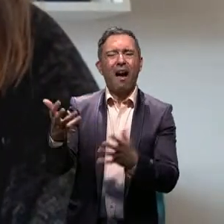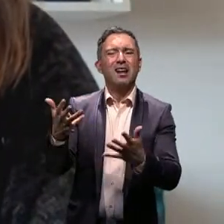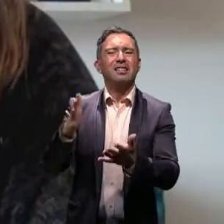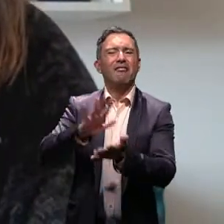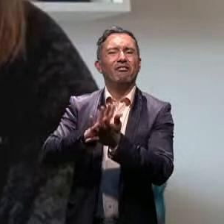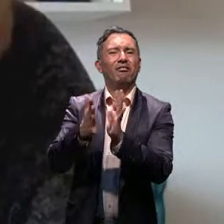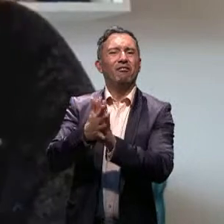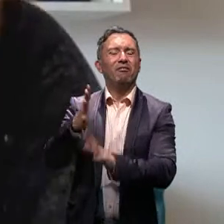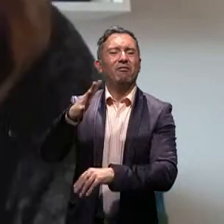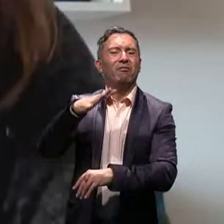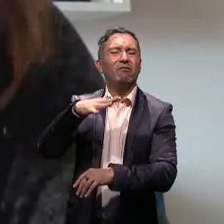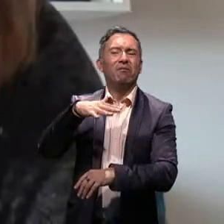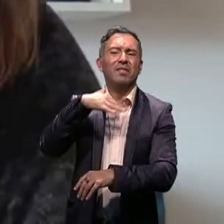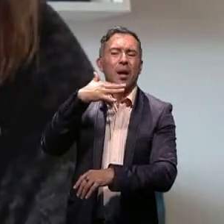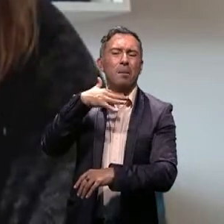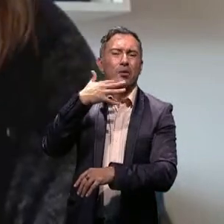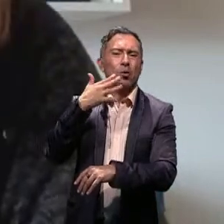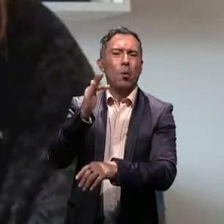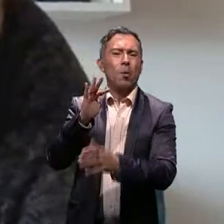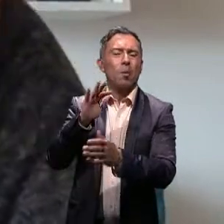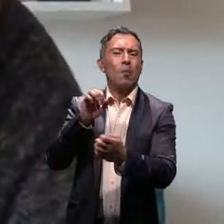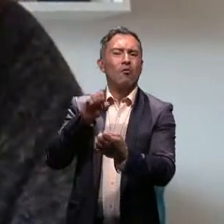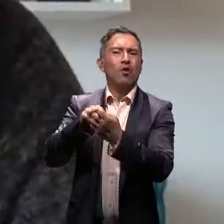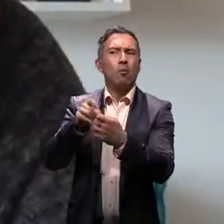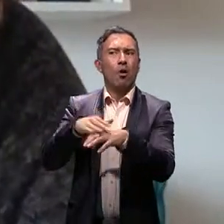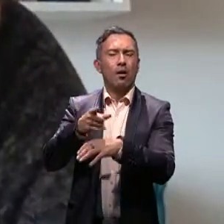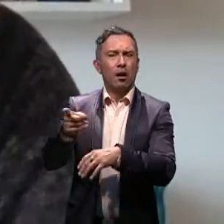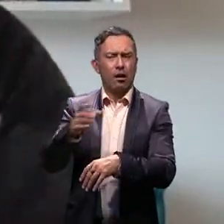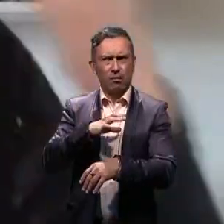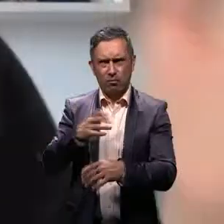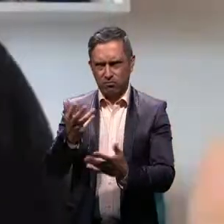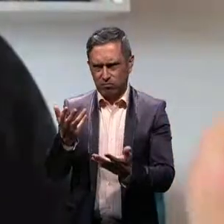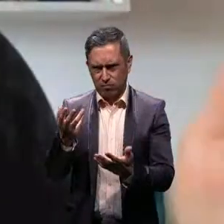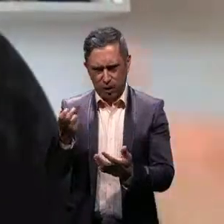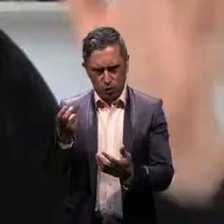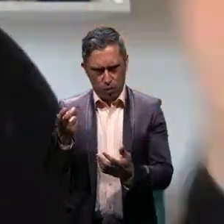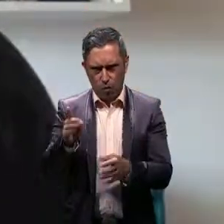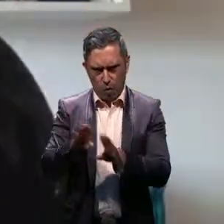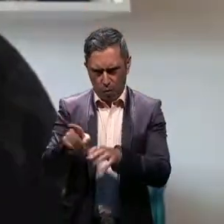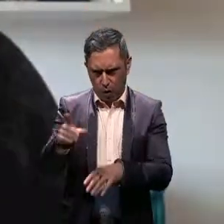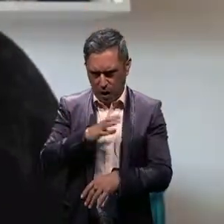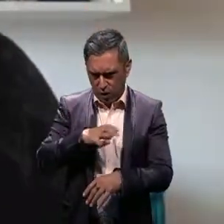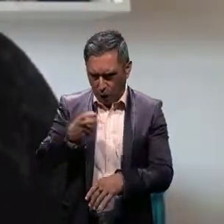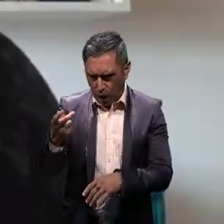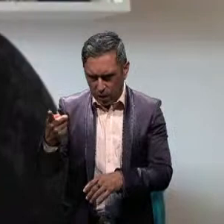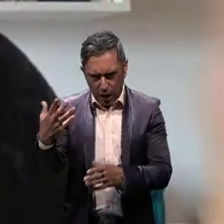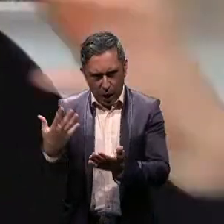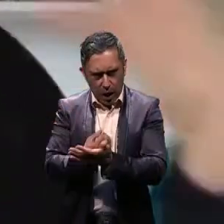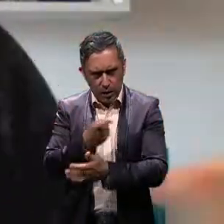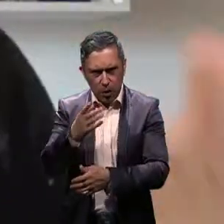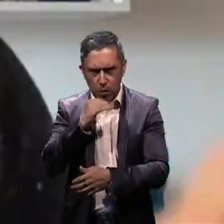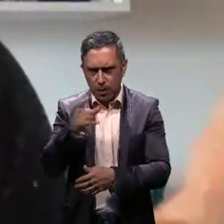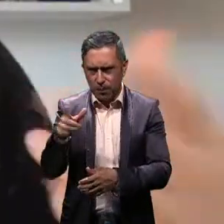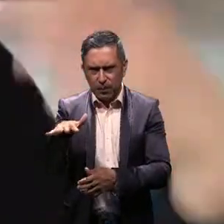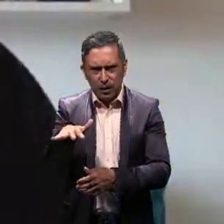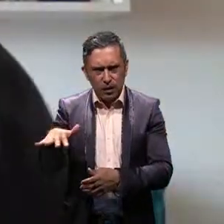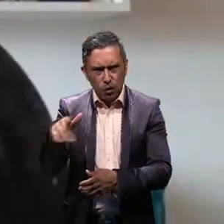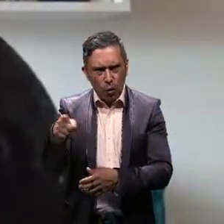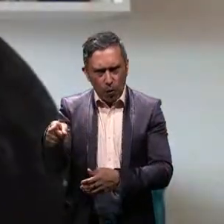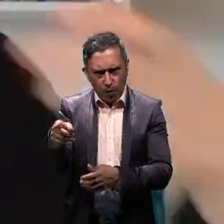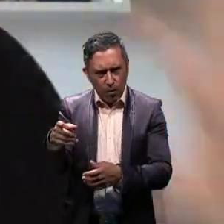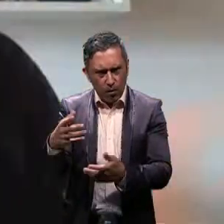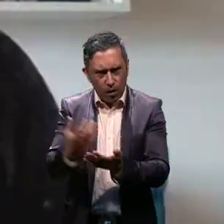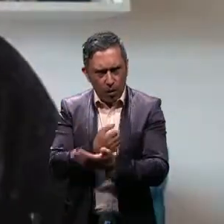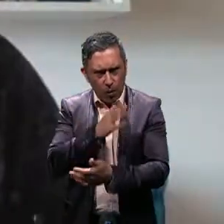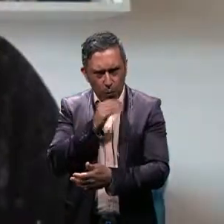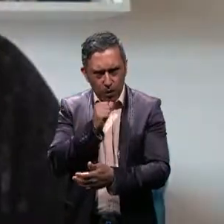department because the candidate wasn't even there. How could he have won in that district if he didn't